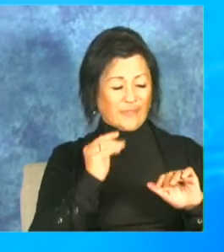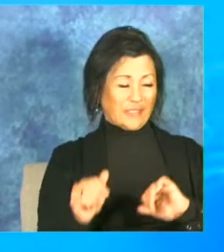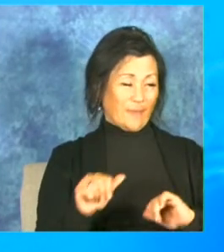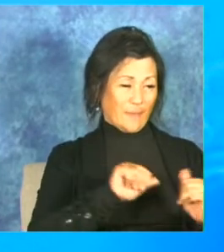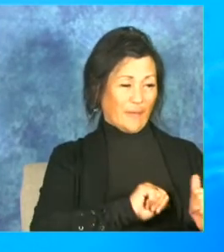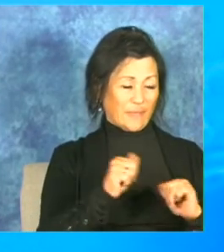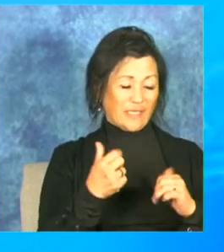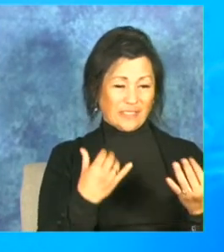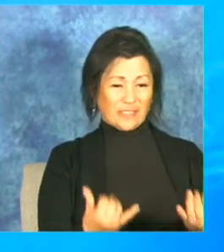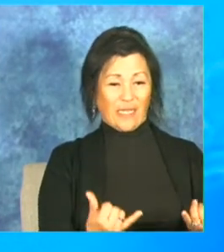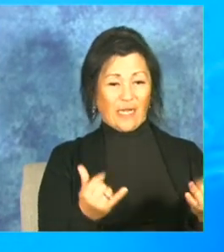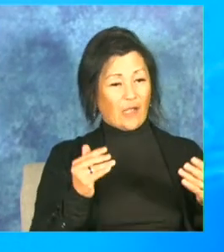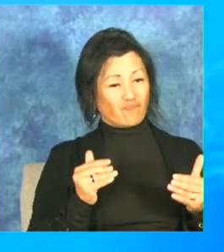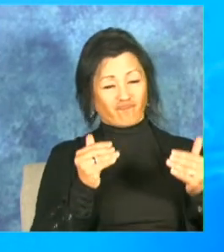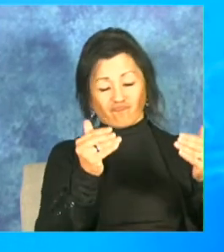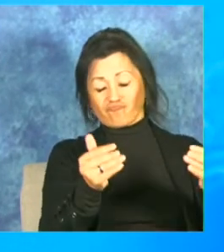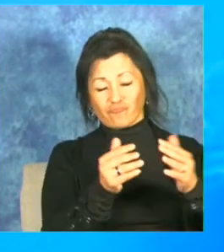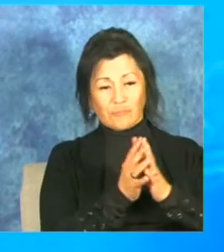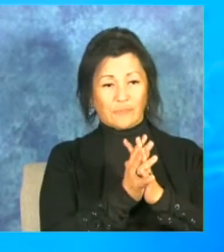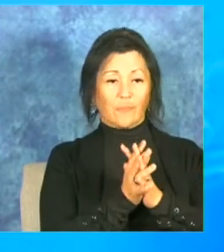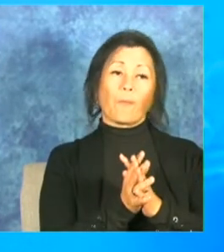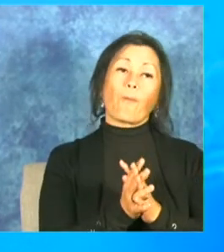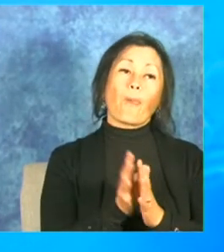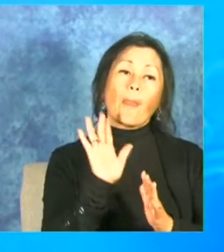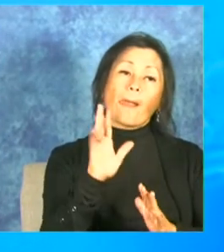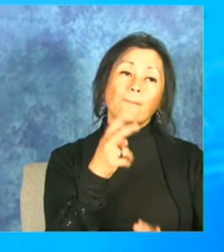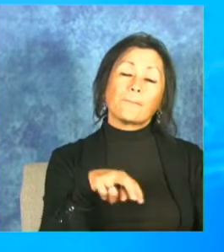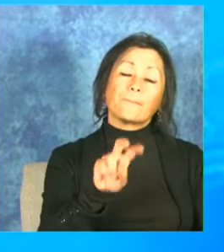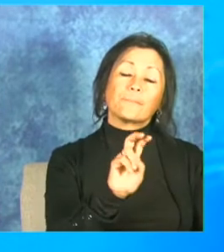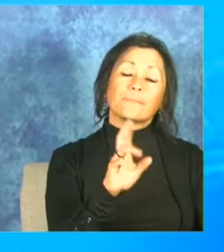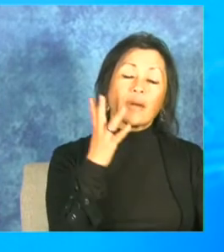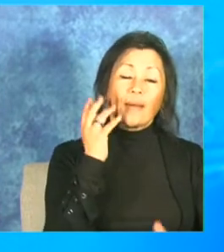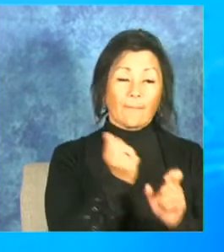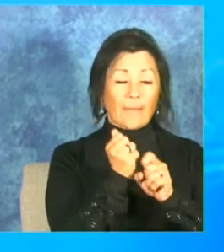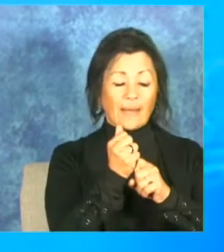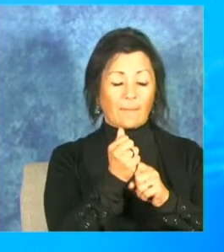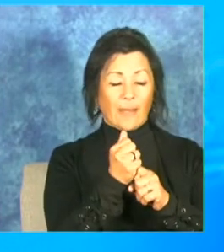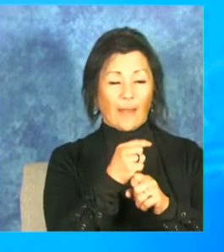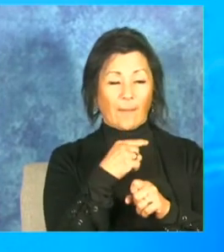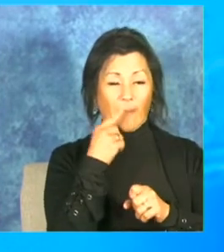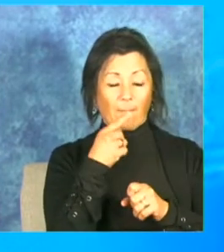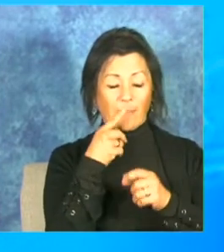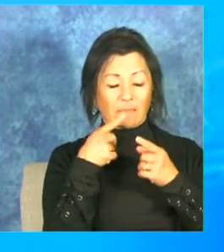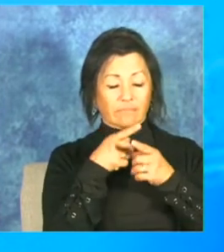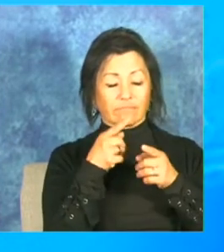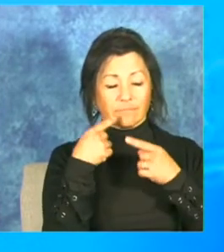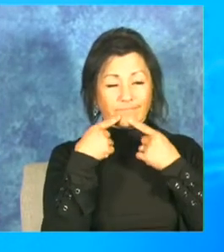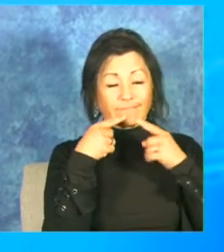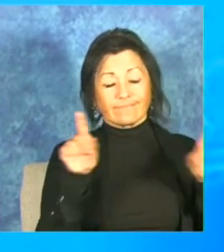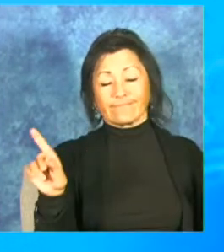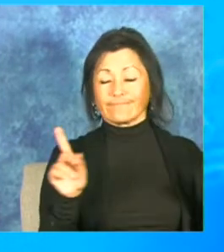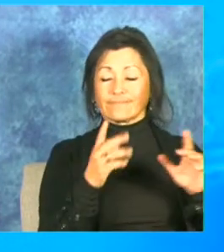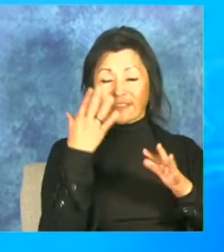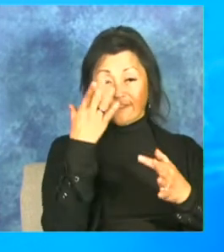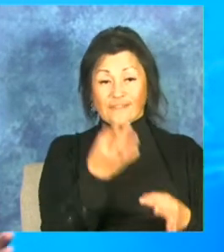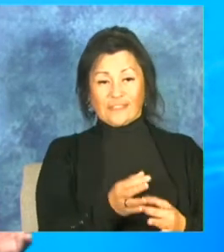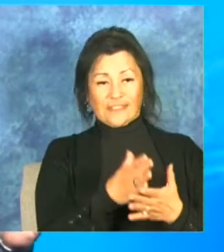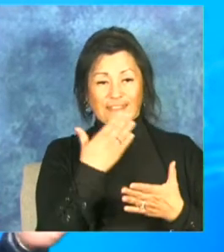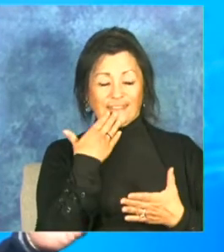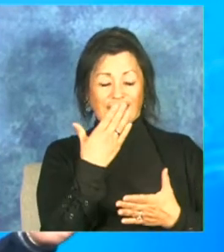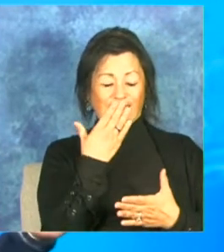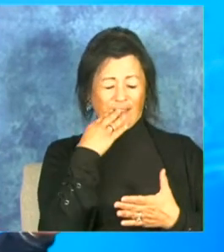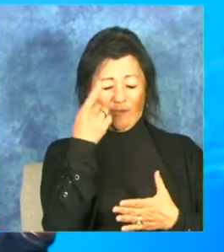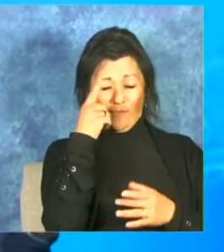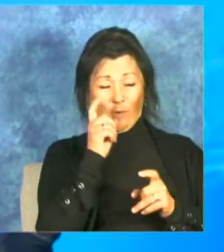baptized today and moving on forward in their journey with you, making a public statement of faith. Thank you for